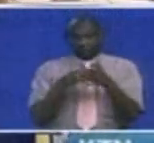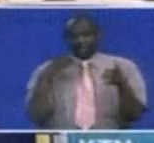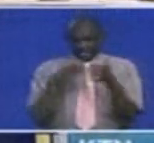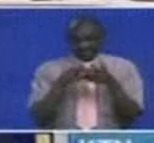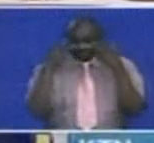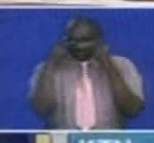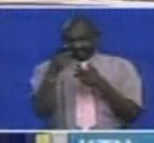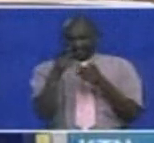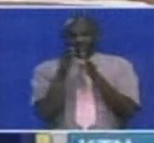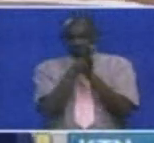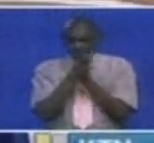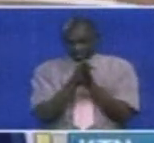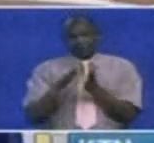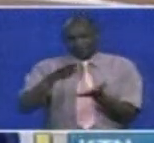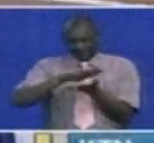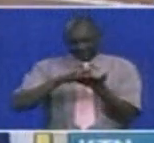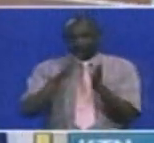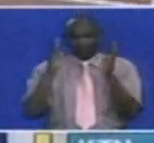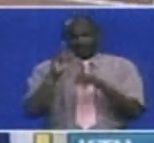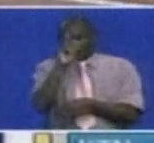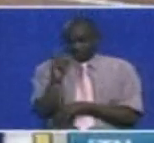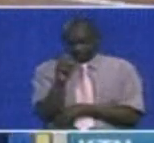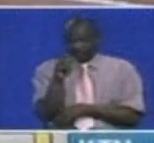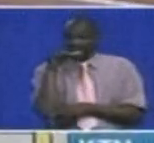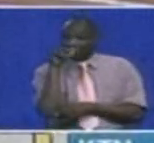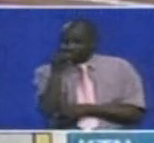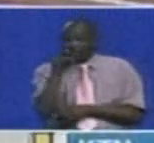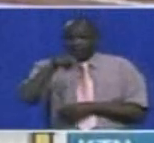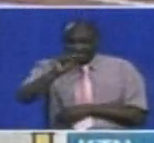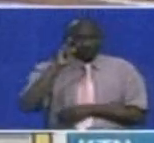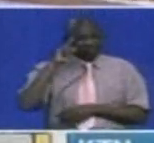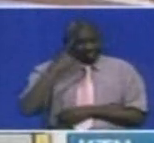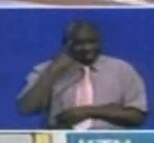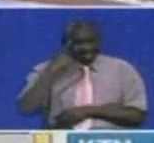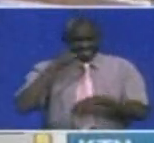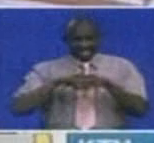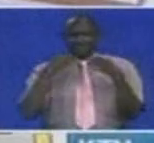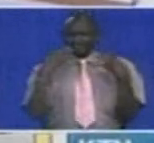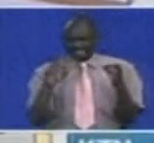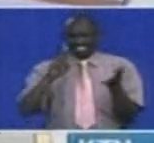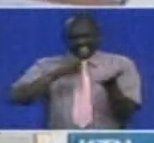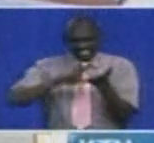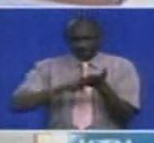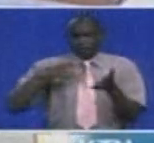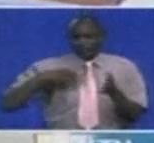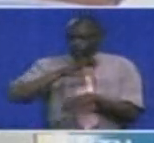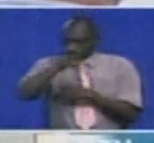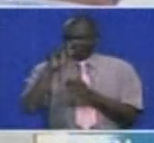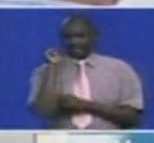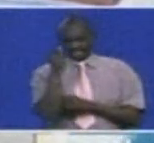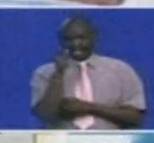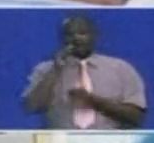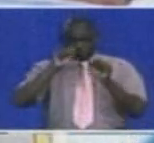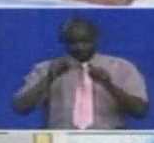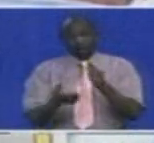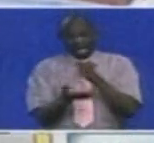that story is the basis of our big question tonight. We are asking, do you think fresh registration of people will help